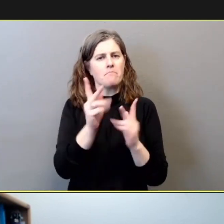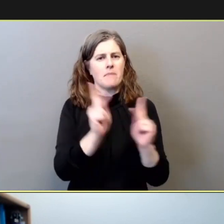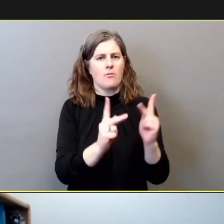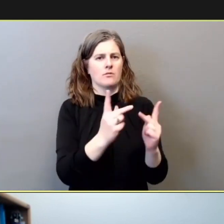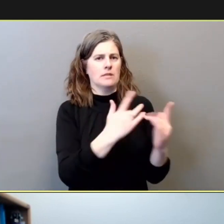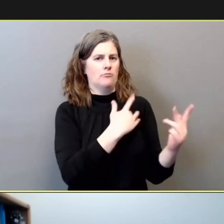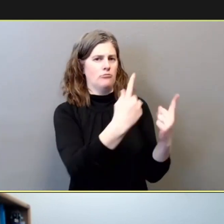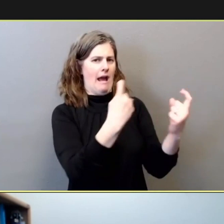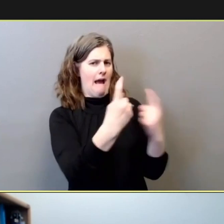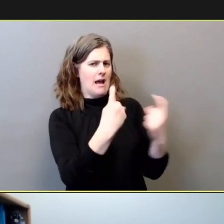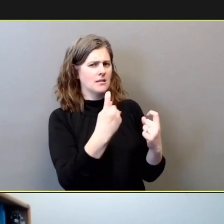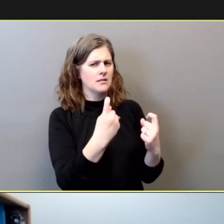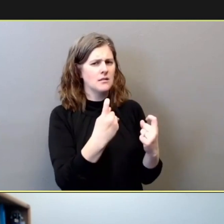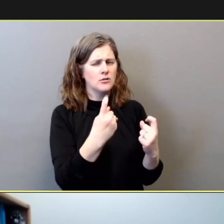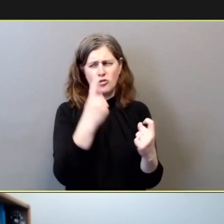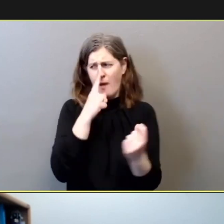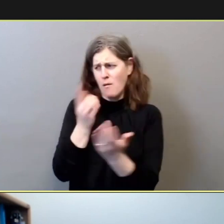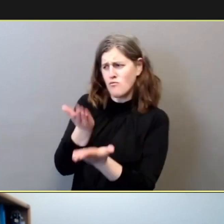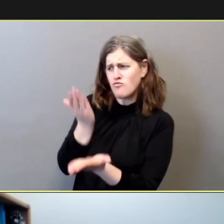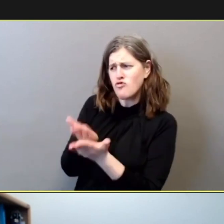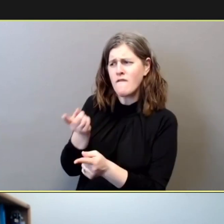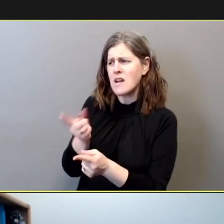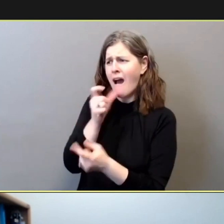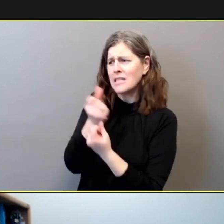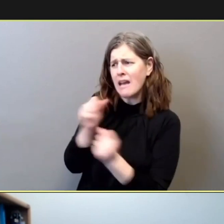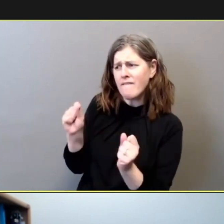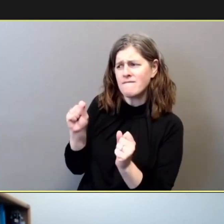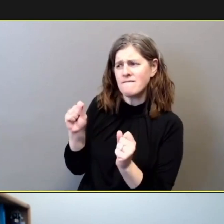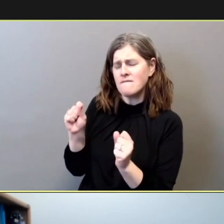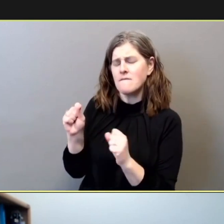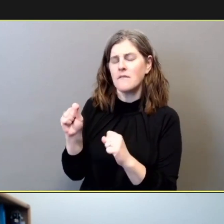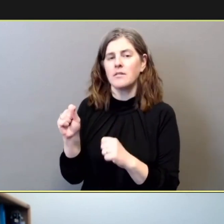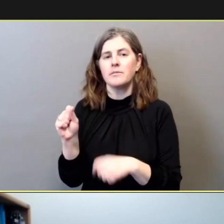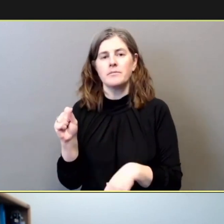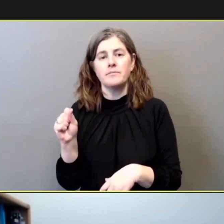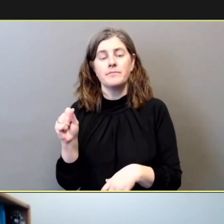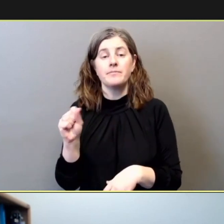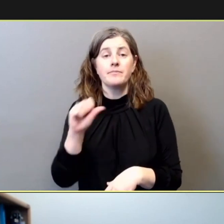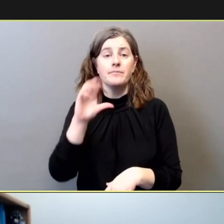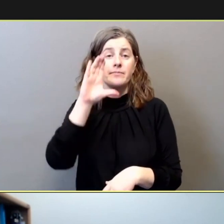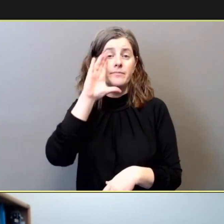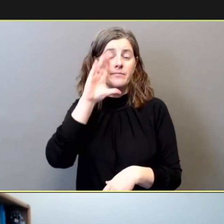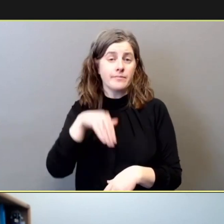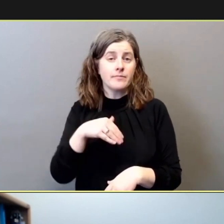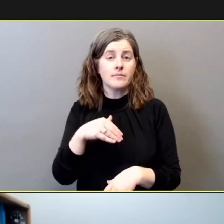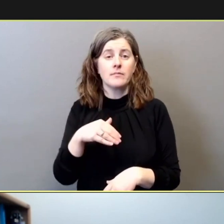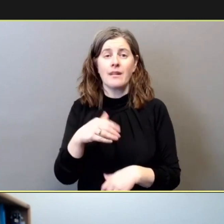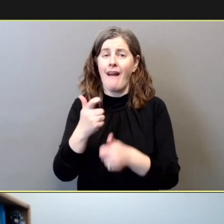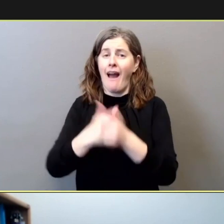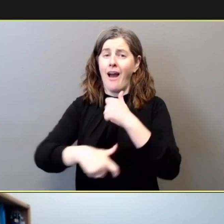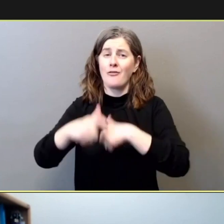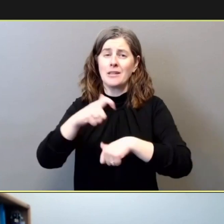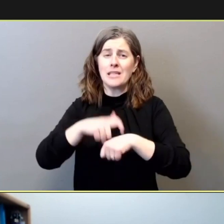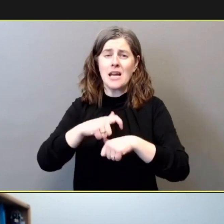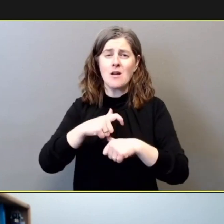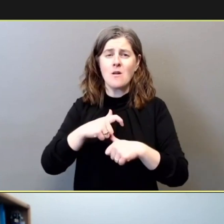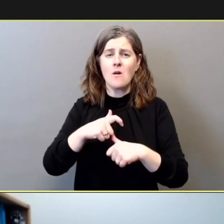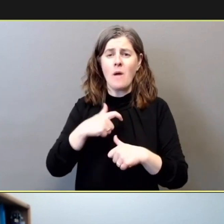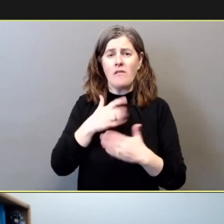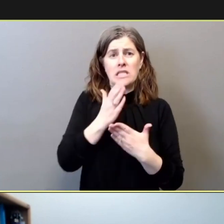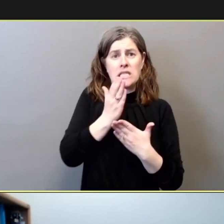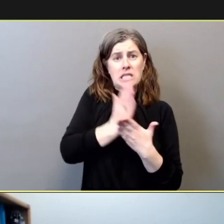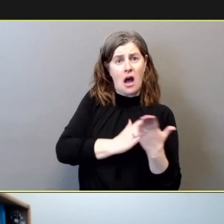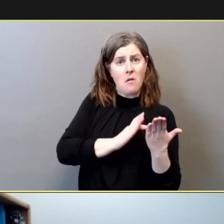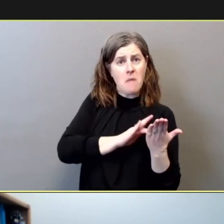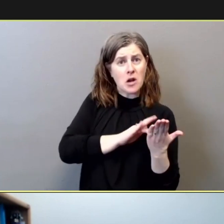about, can you prove to me this is unsafe? And we use, every time we have a shred of the medical literature, we use